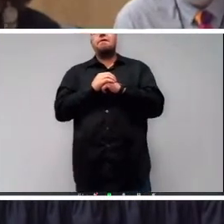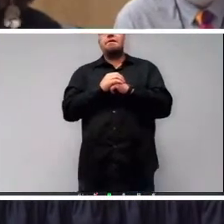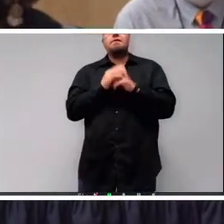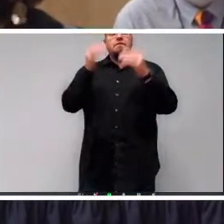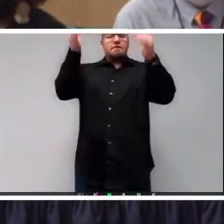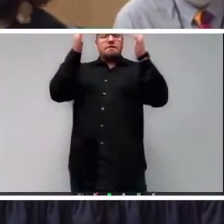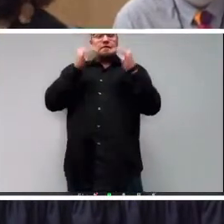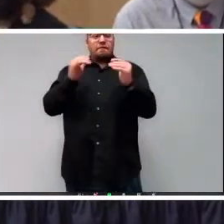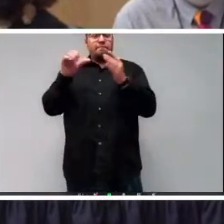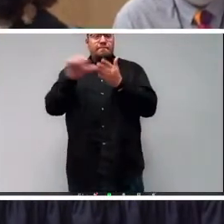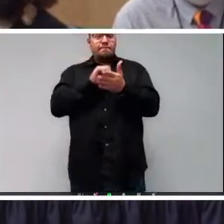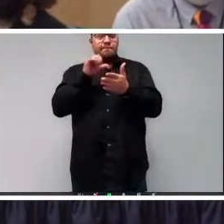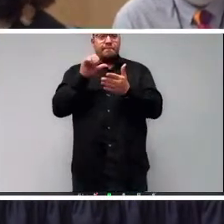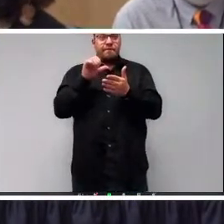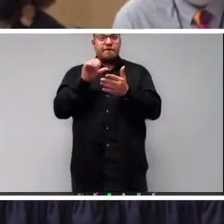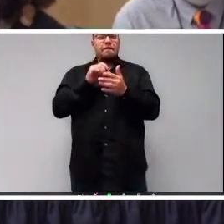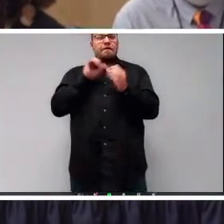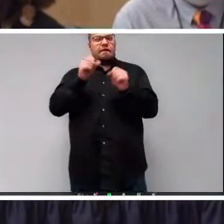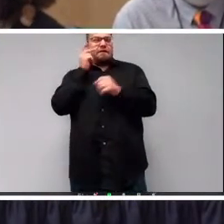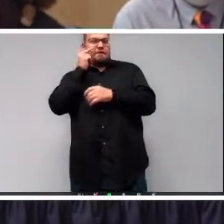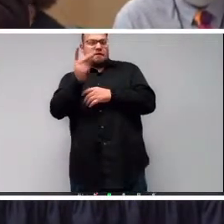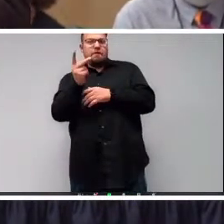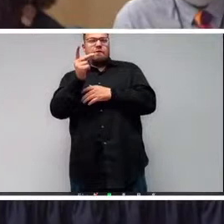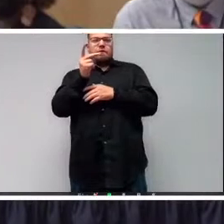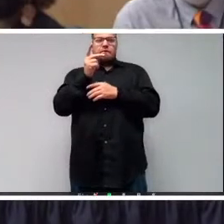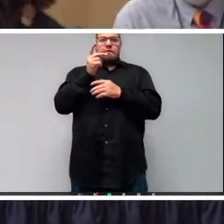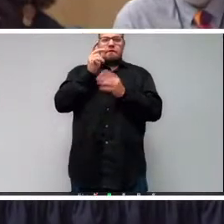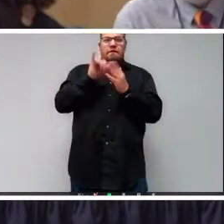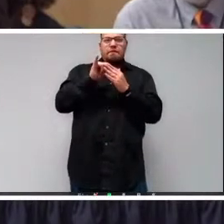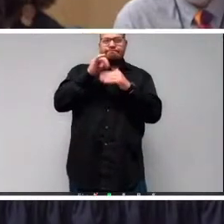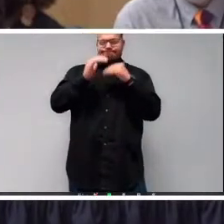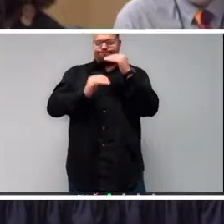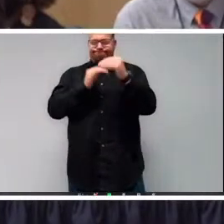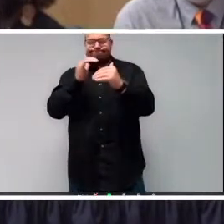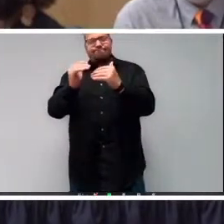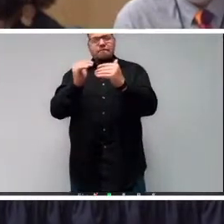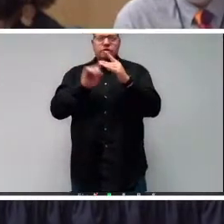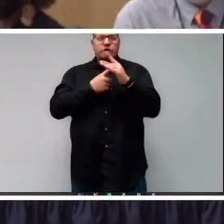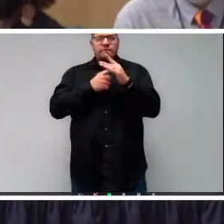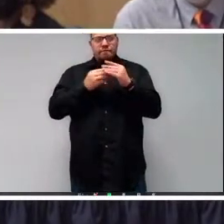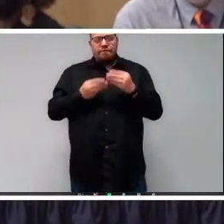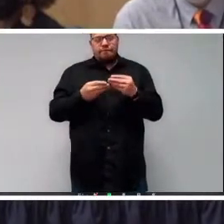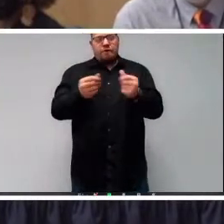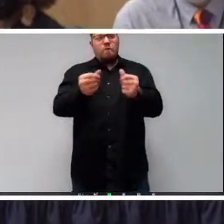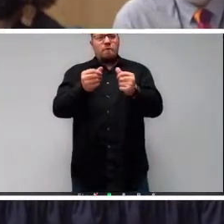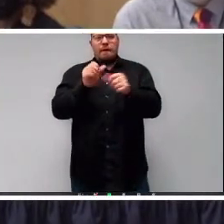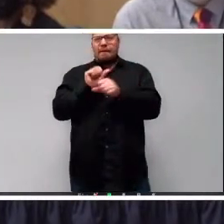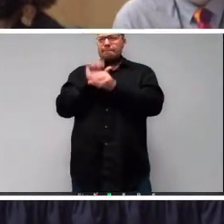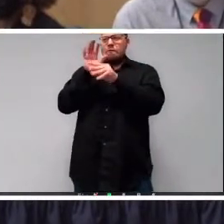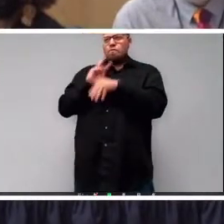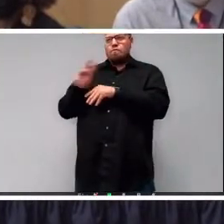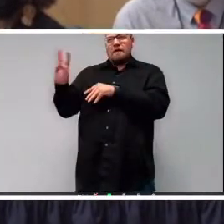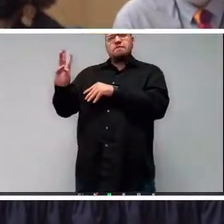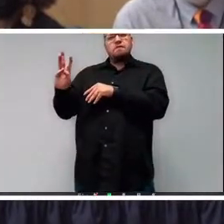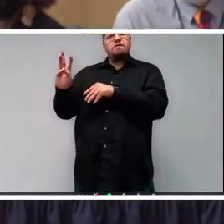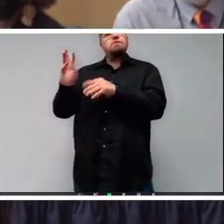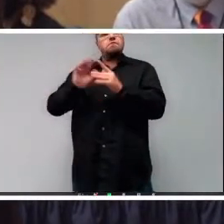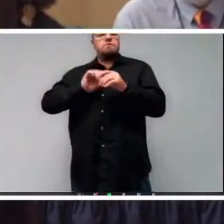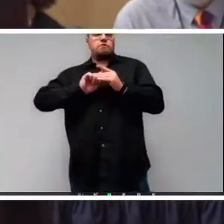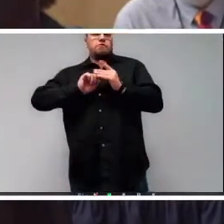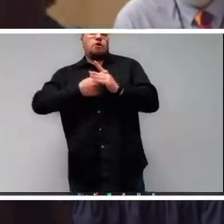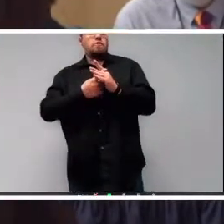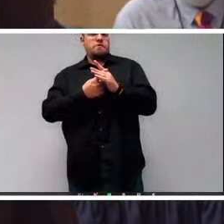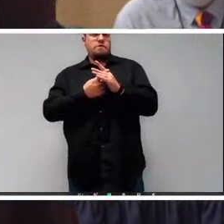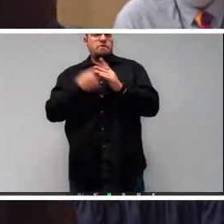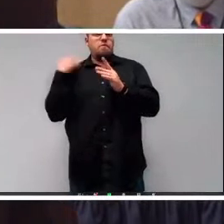page, then you can see where the sequence starts to flow as far as what Mountain West started to do. And so